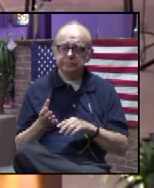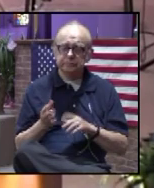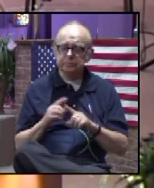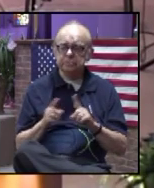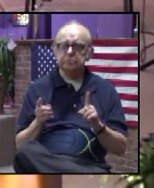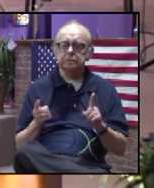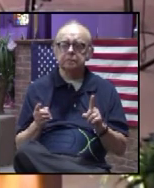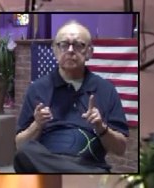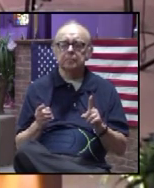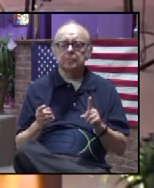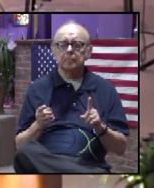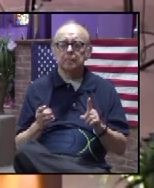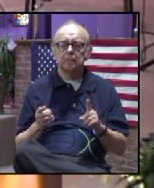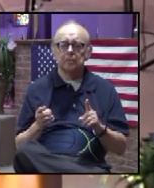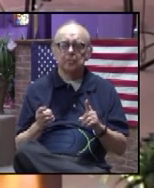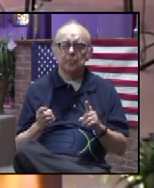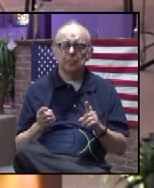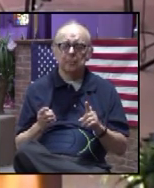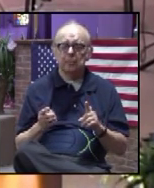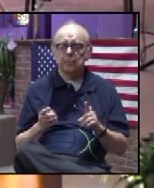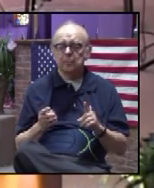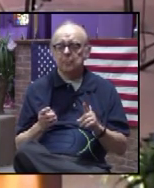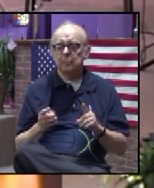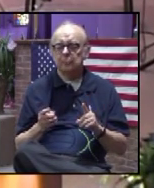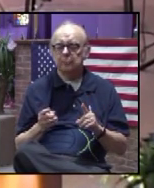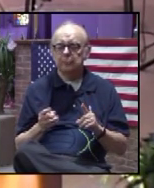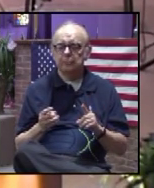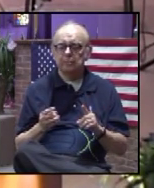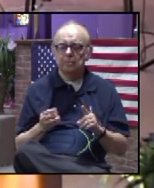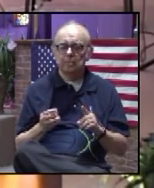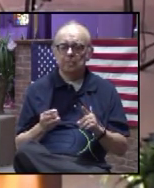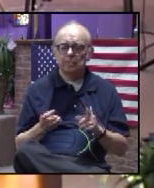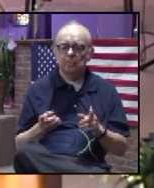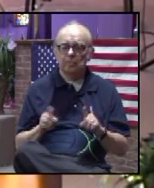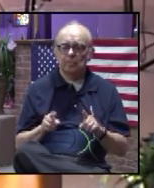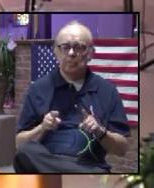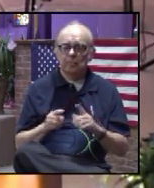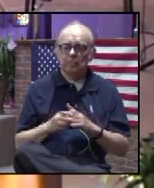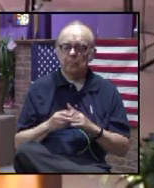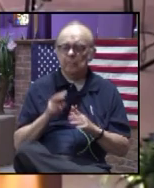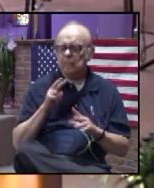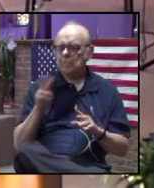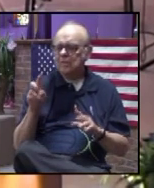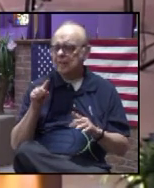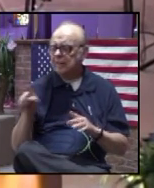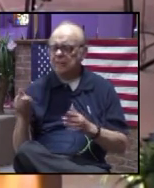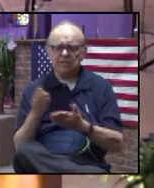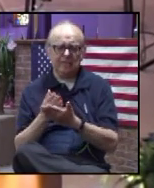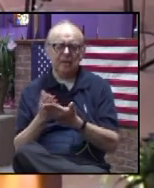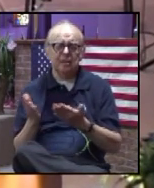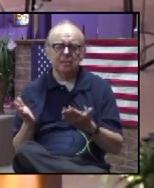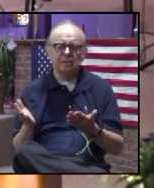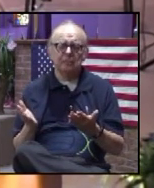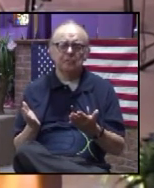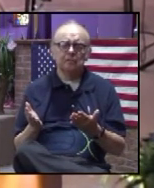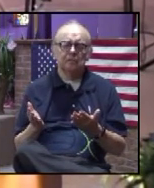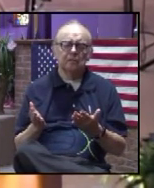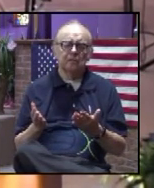But when you begin to look at these things,